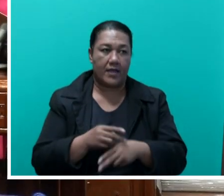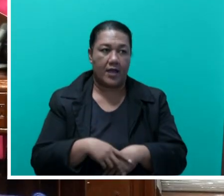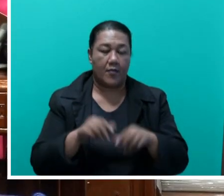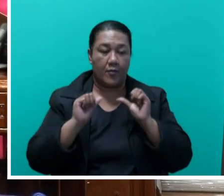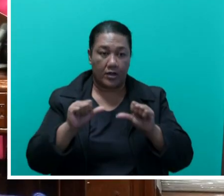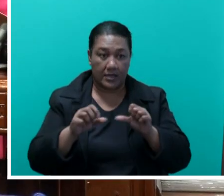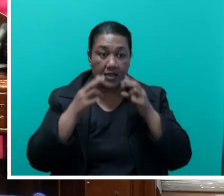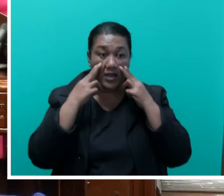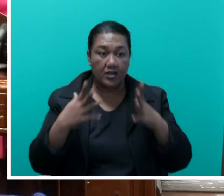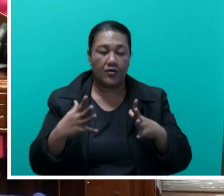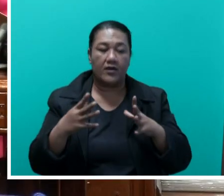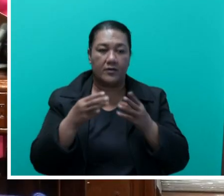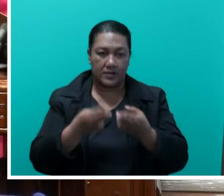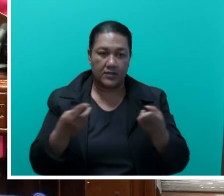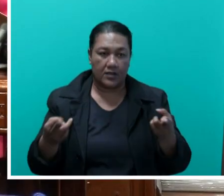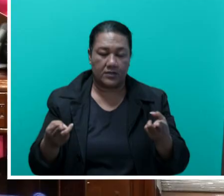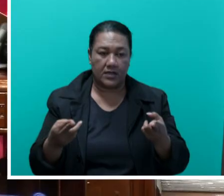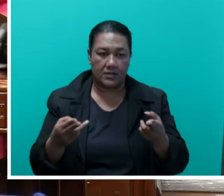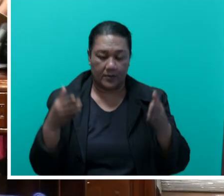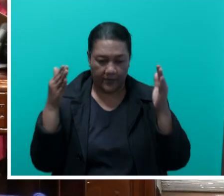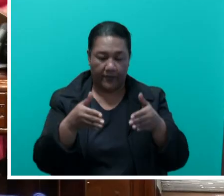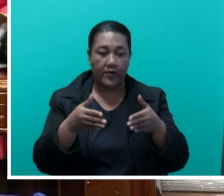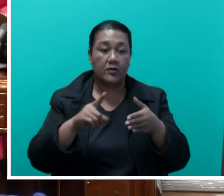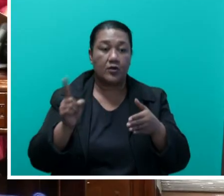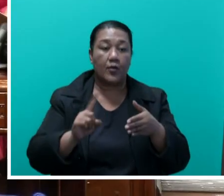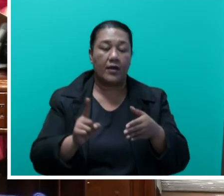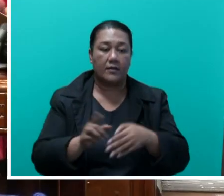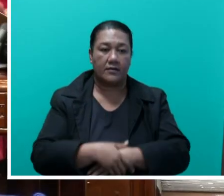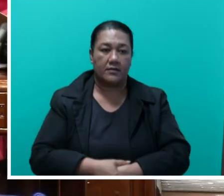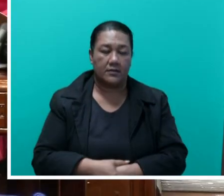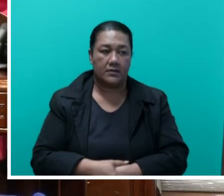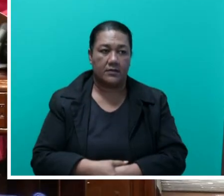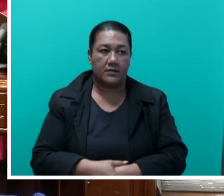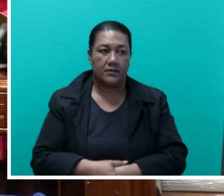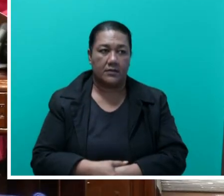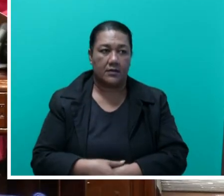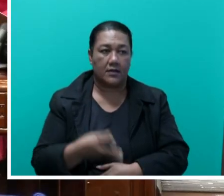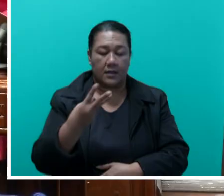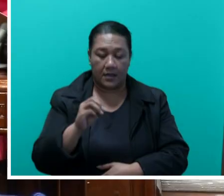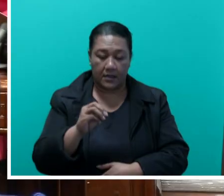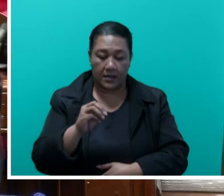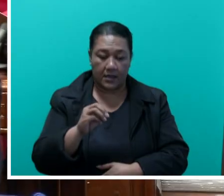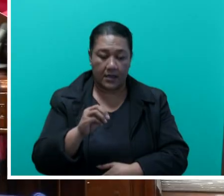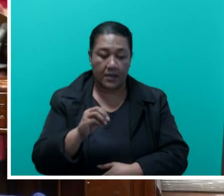natural resources will be central, especially through 30 locally managed